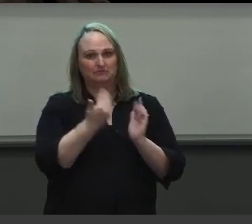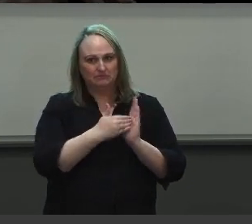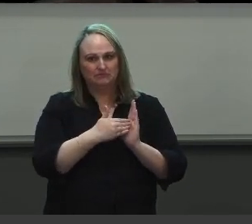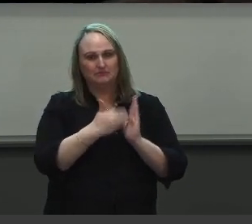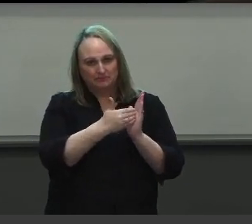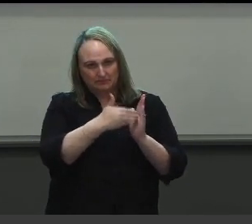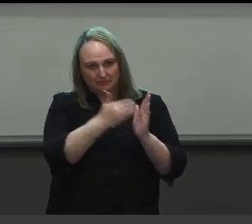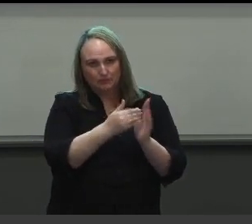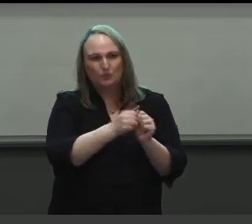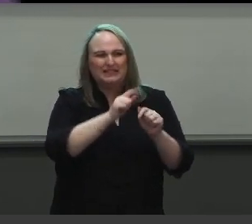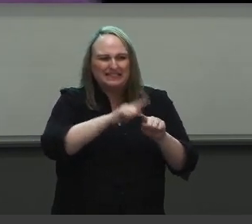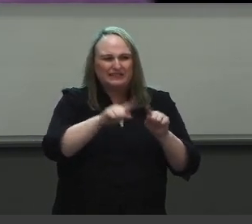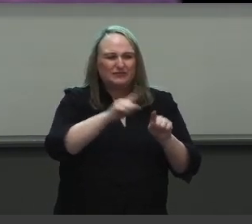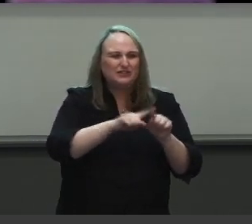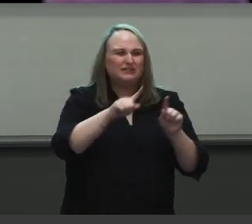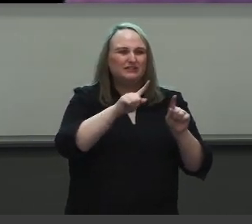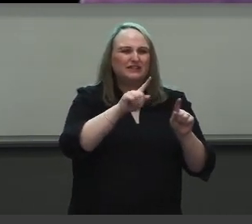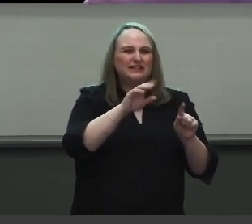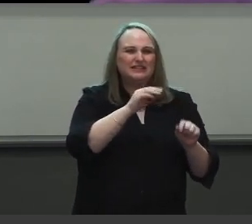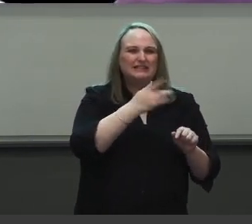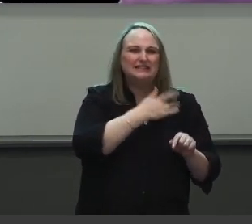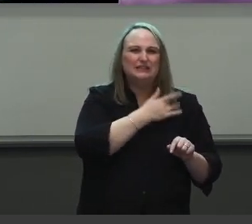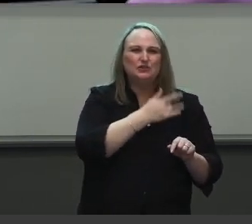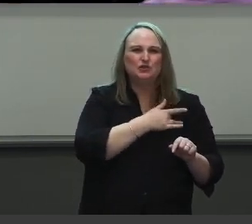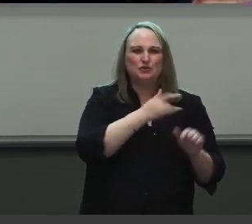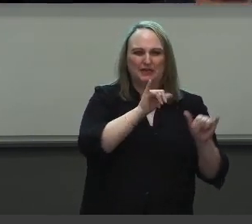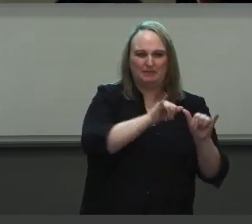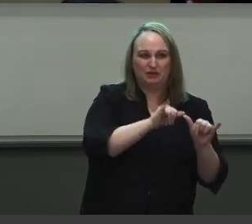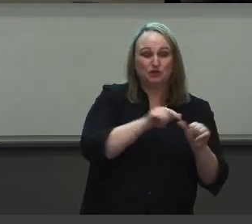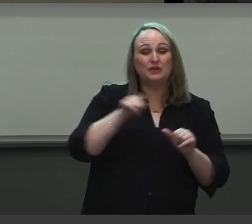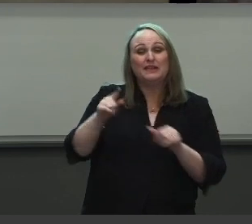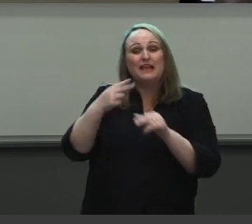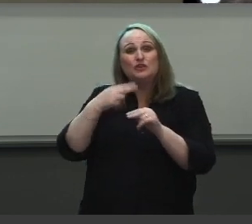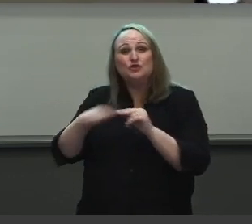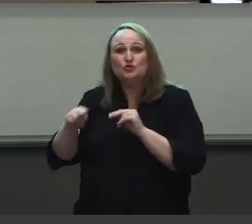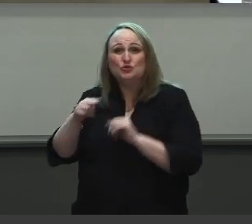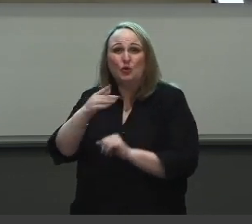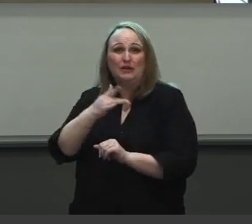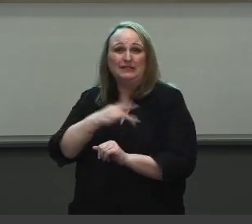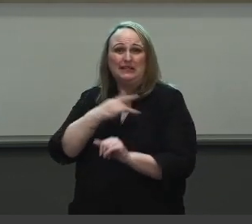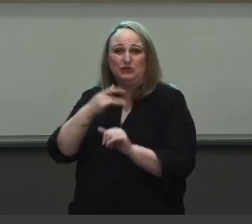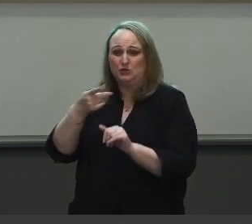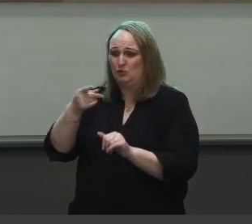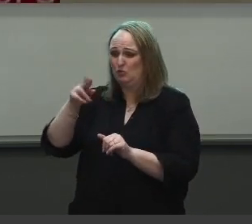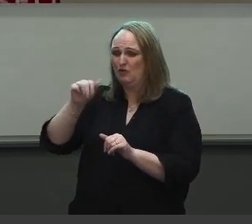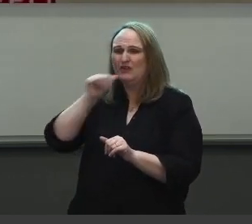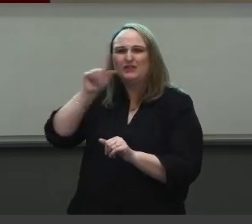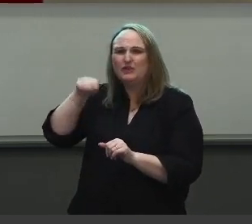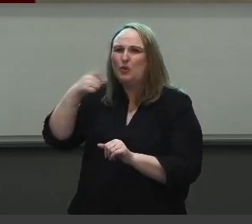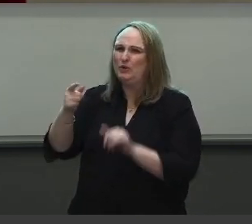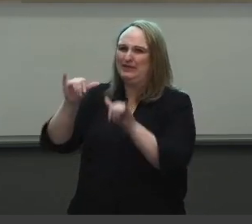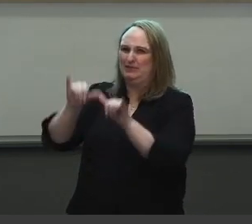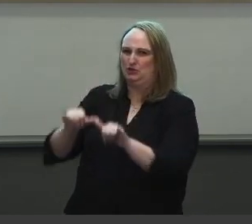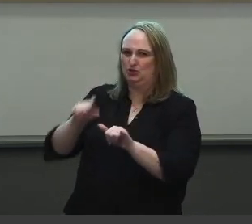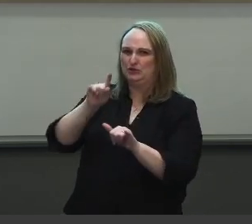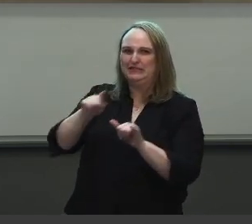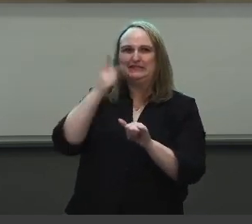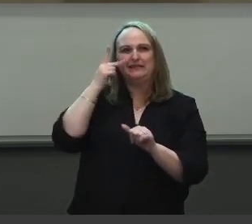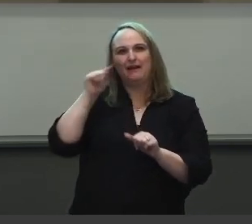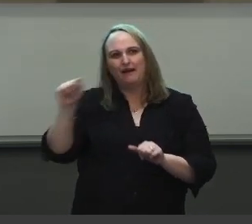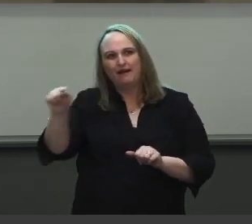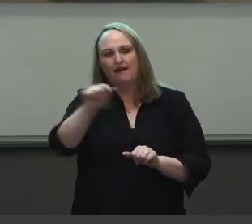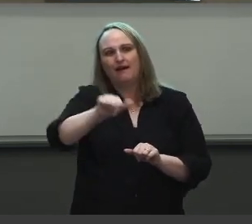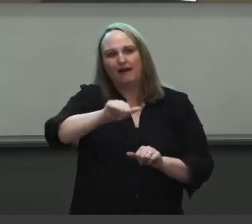different sensory measures. The short sensory profile isn't the only measure out there. So if we can keep looking at how these